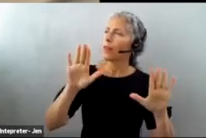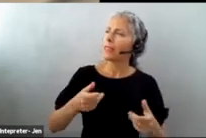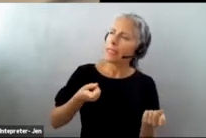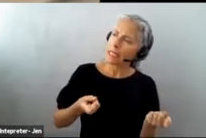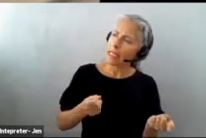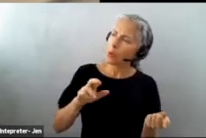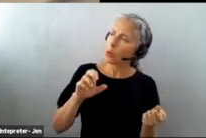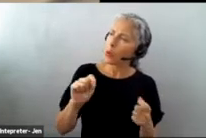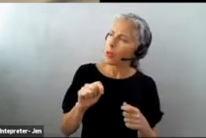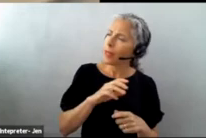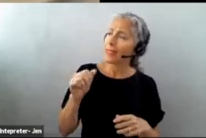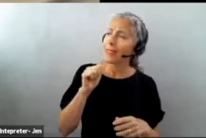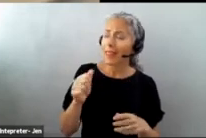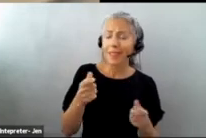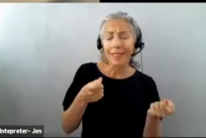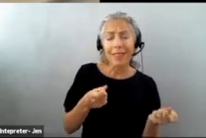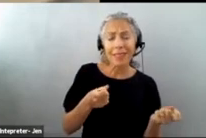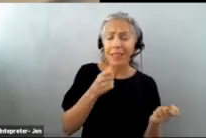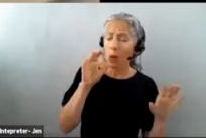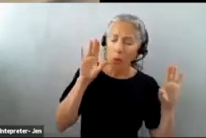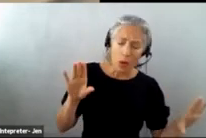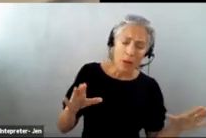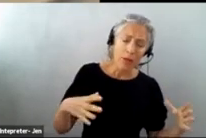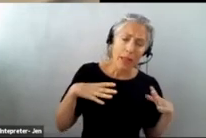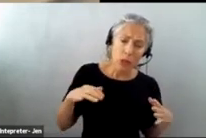resort. And it's not that a ski resort isn't a wonderful